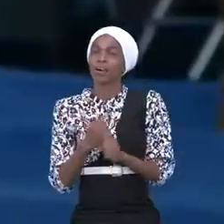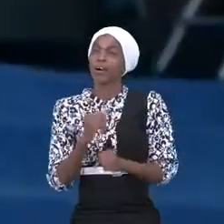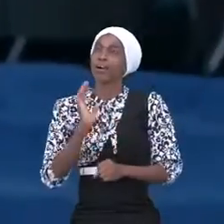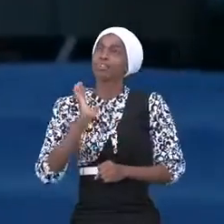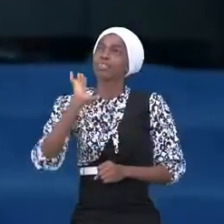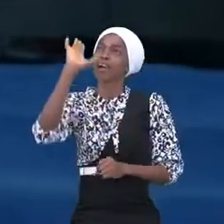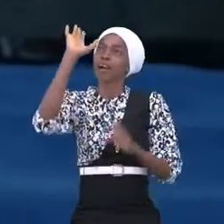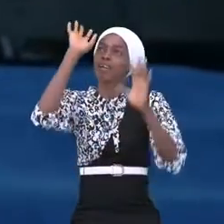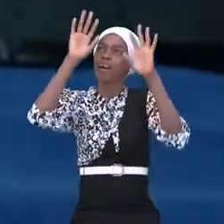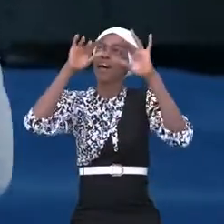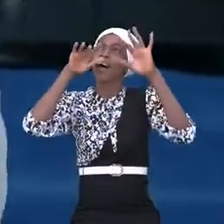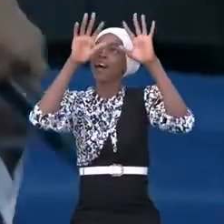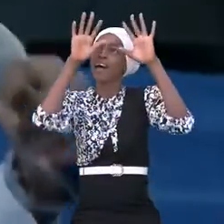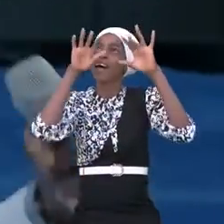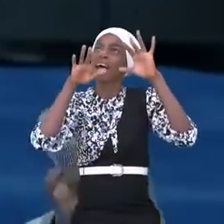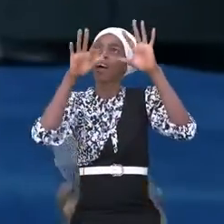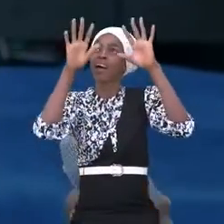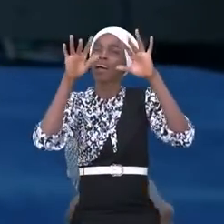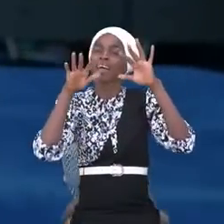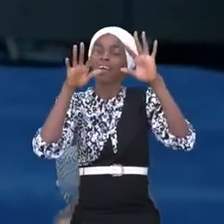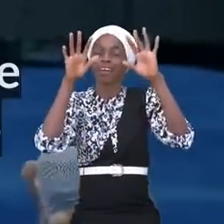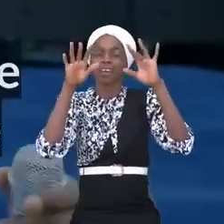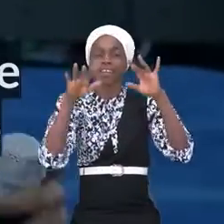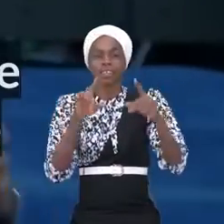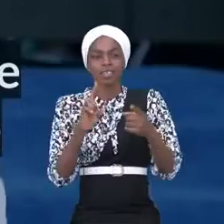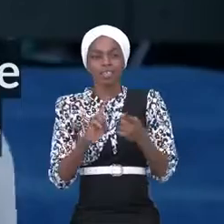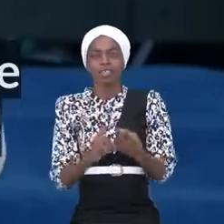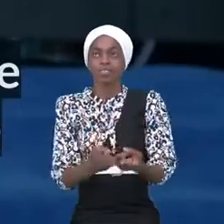and cause your rain.